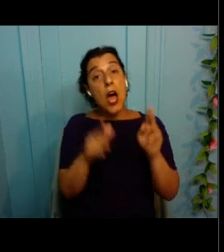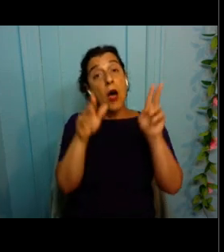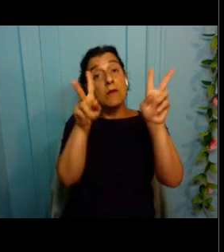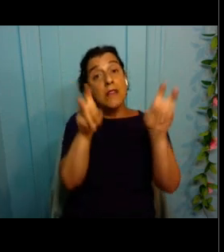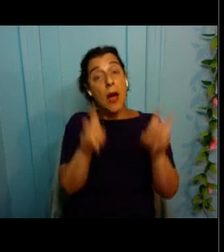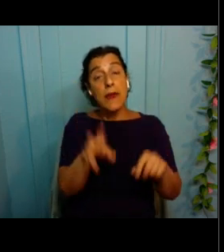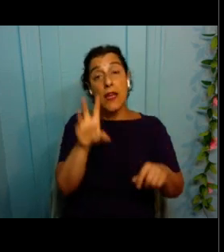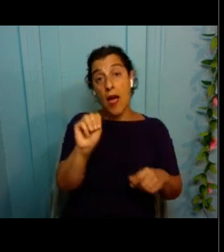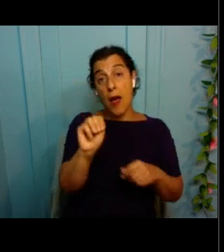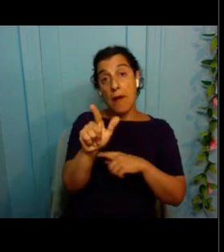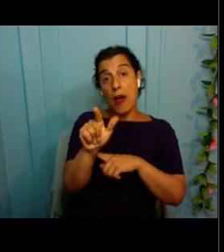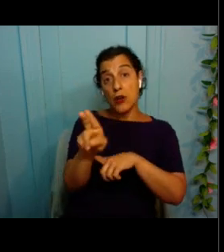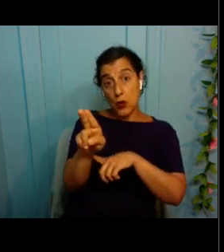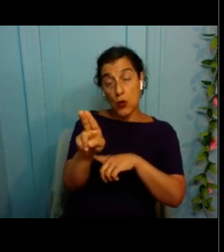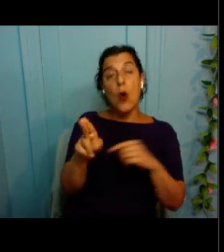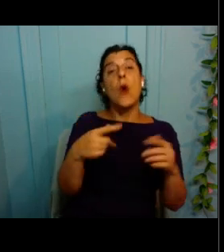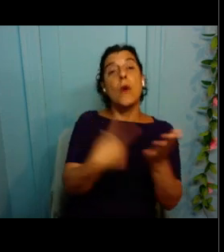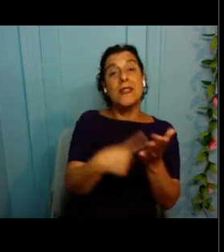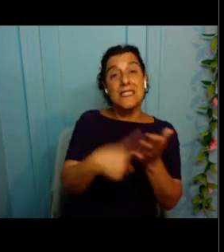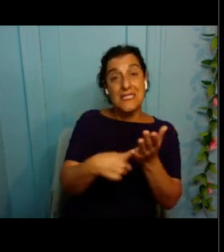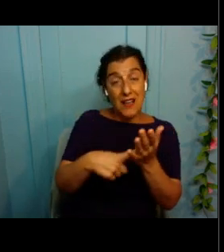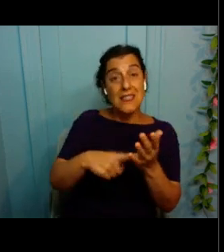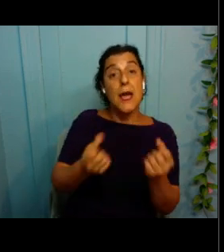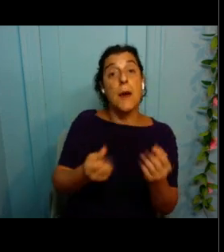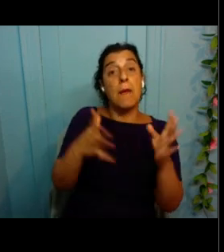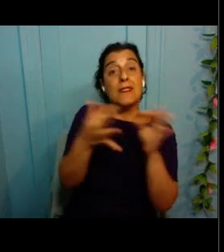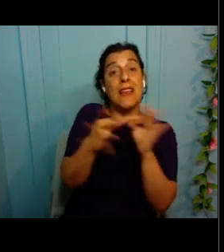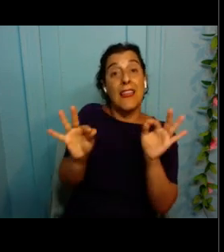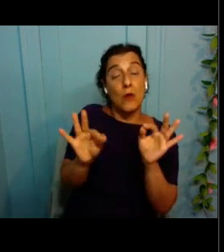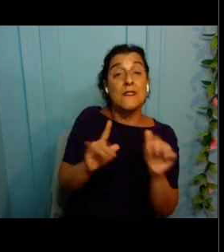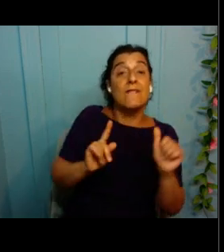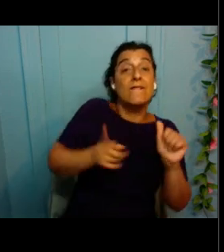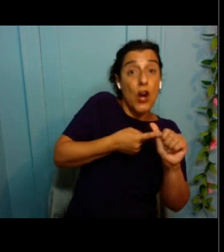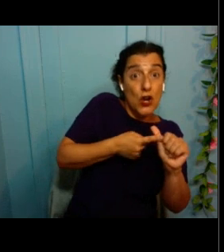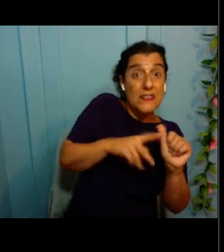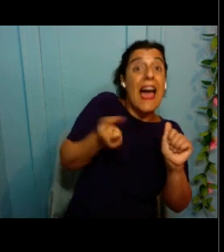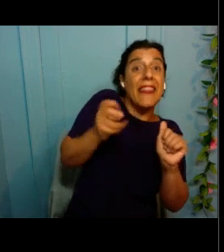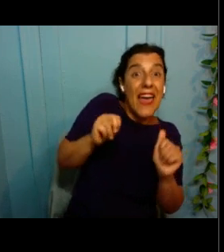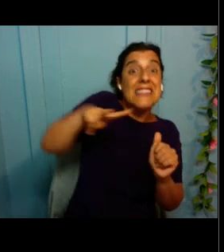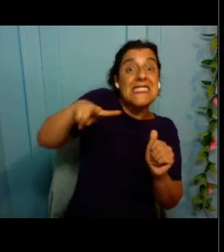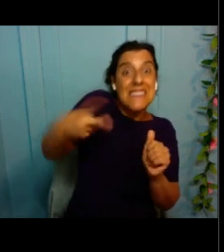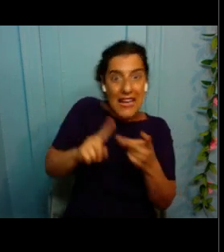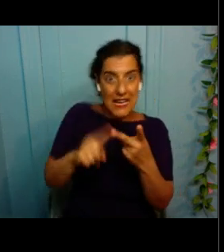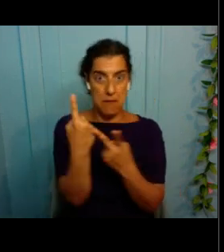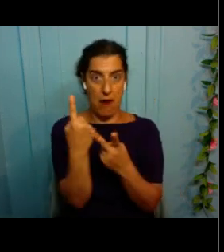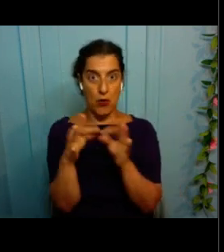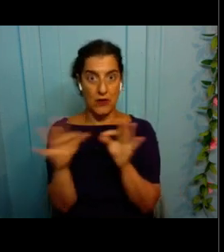are discussed in multilingual context before being discussed in monolingual contexts.